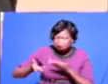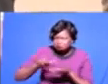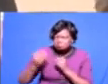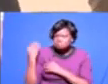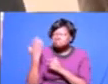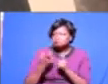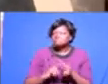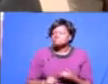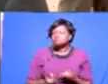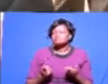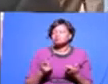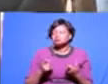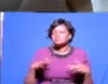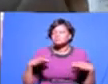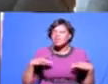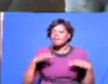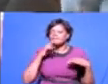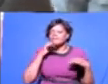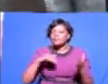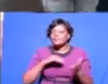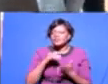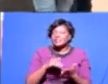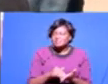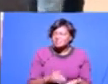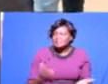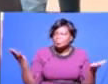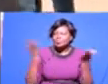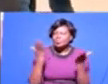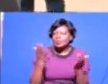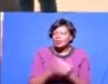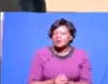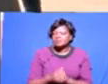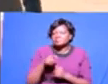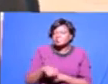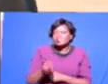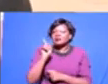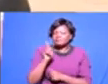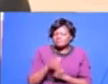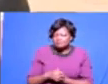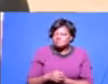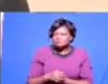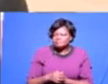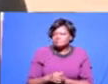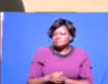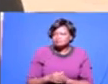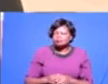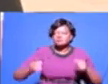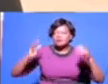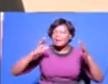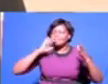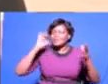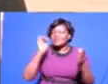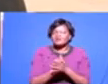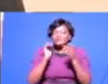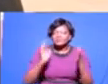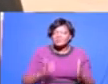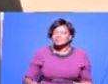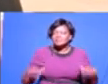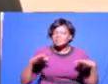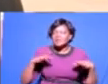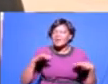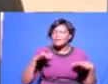at Starehe Boys Center, where he was he's a great believer in Starehe Boys Center.